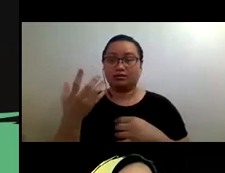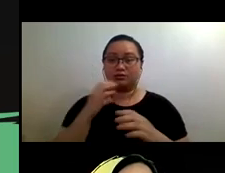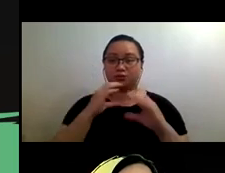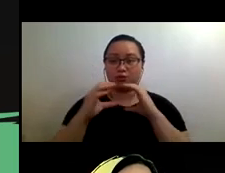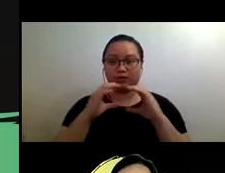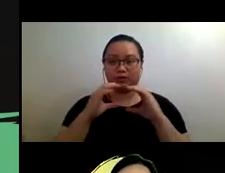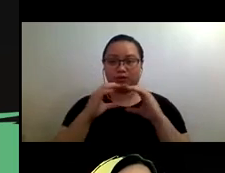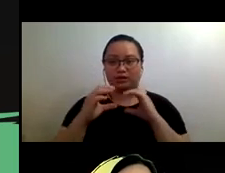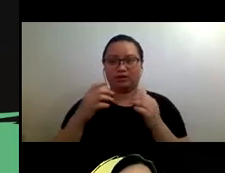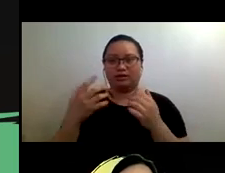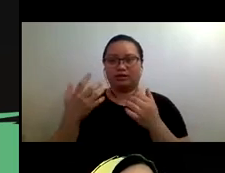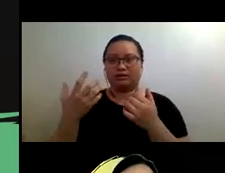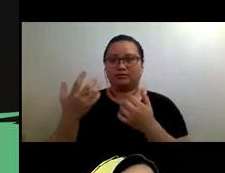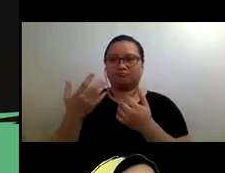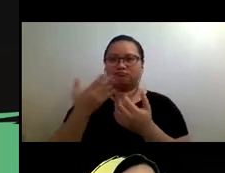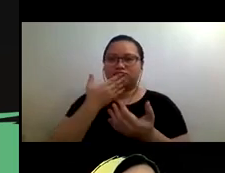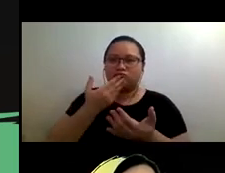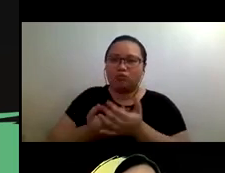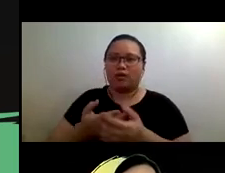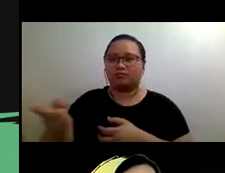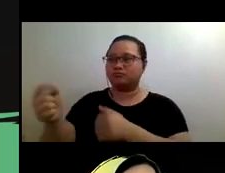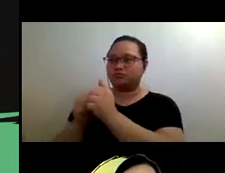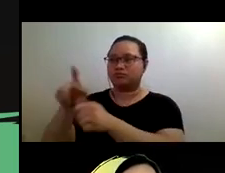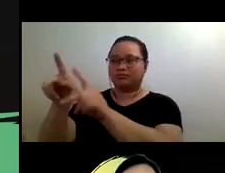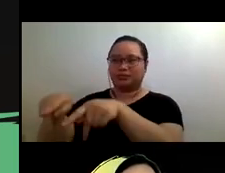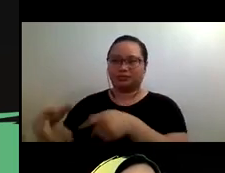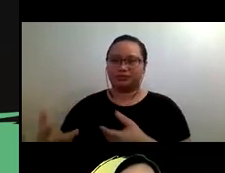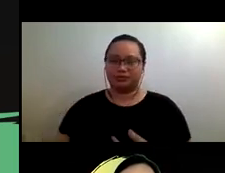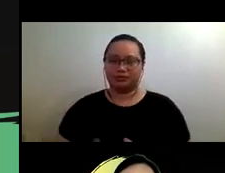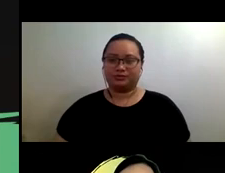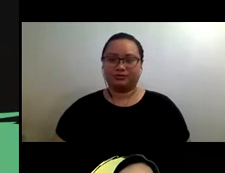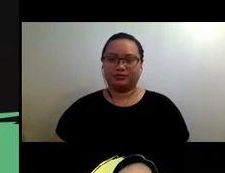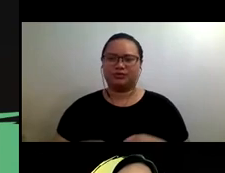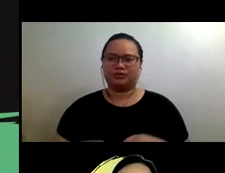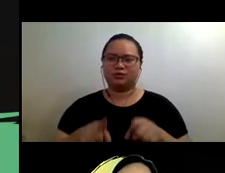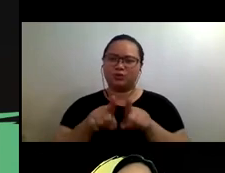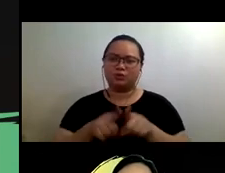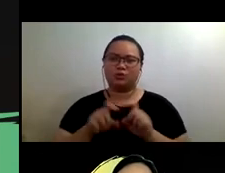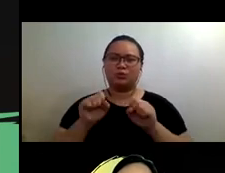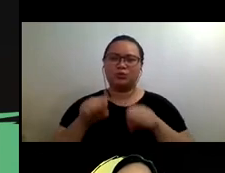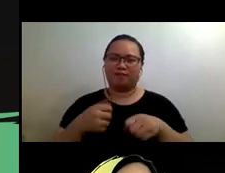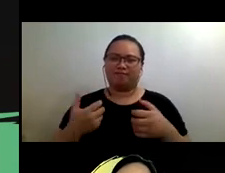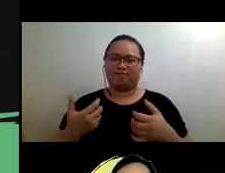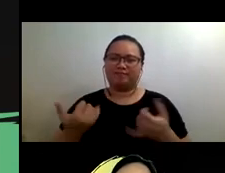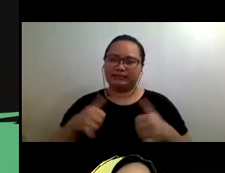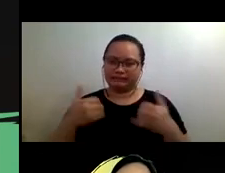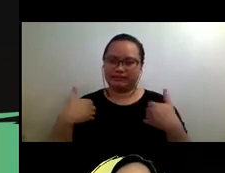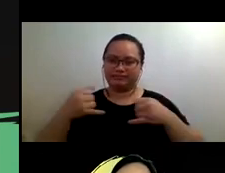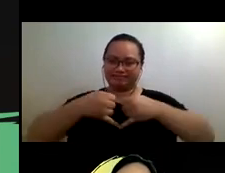communicate with them properly. Pero at the same time, you have to set limits kasi